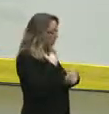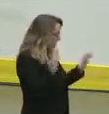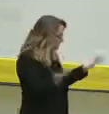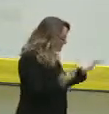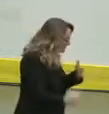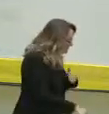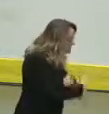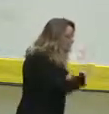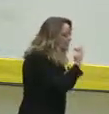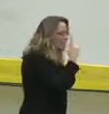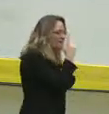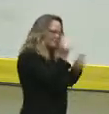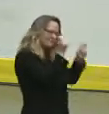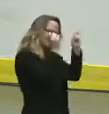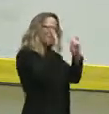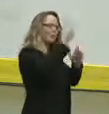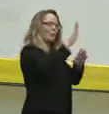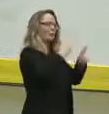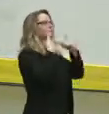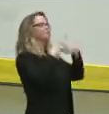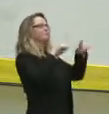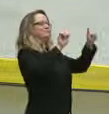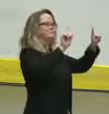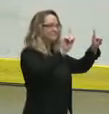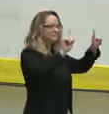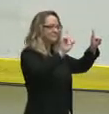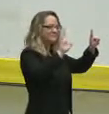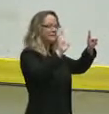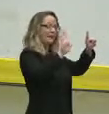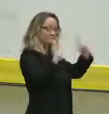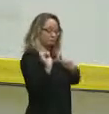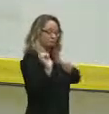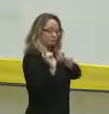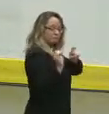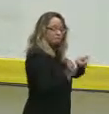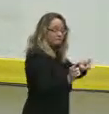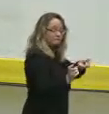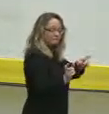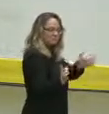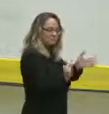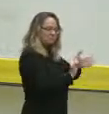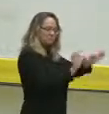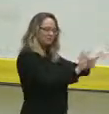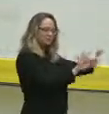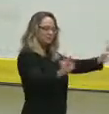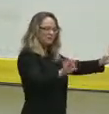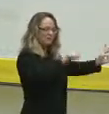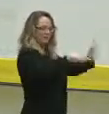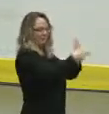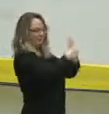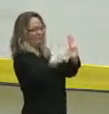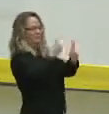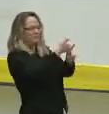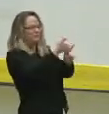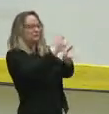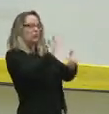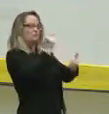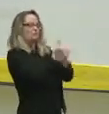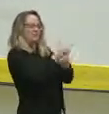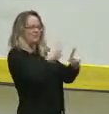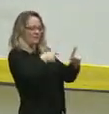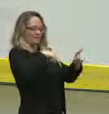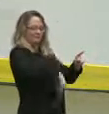today to celebrate your achievements and to bestow upon you the imprimatur for calling yourself a graduate of Utica